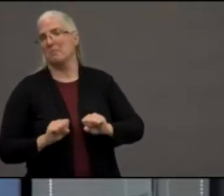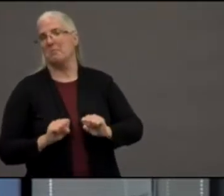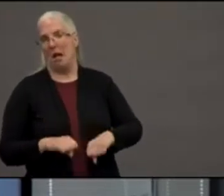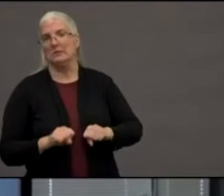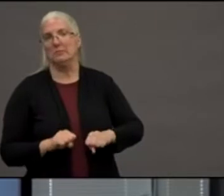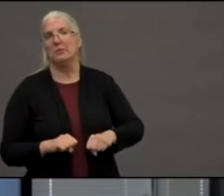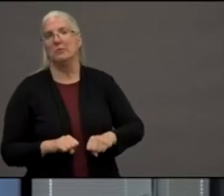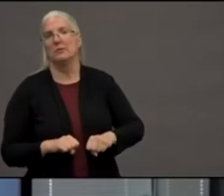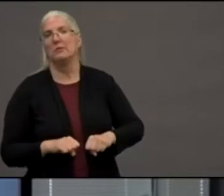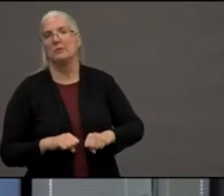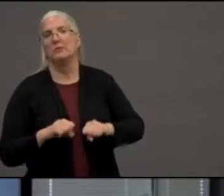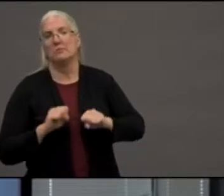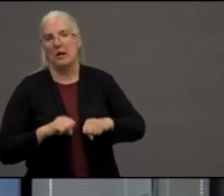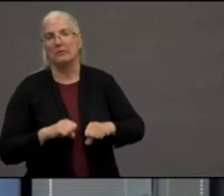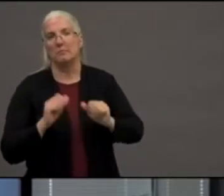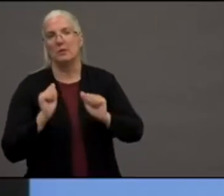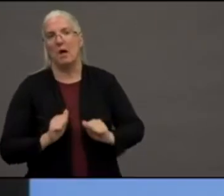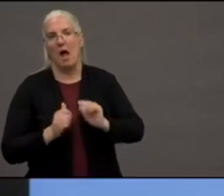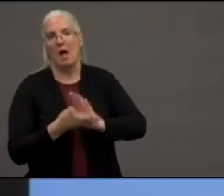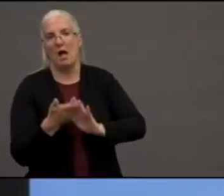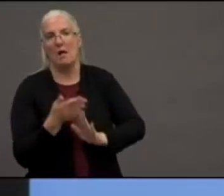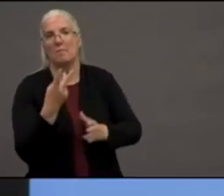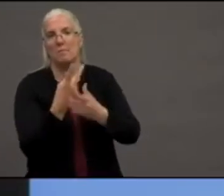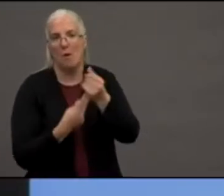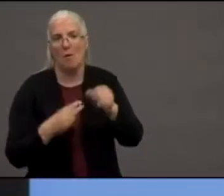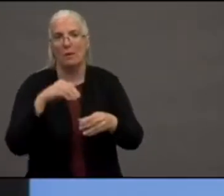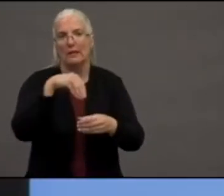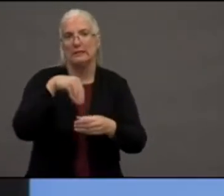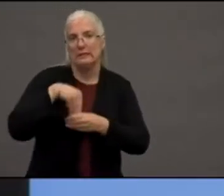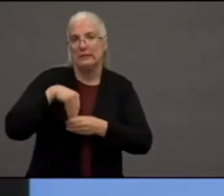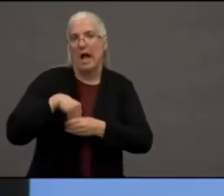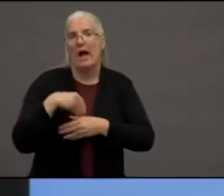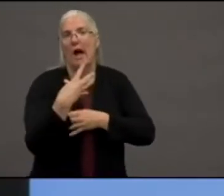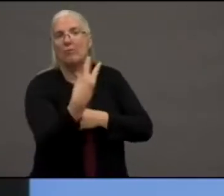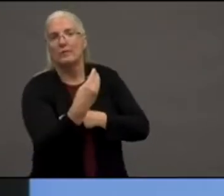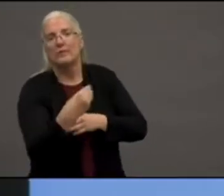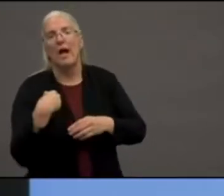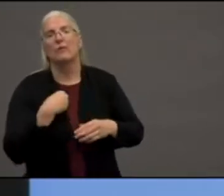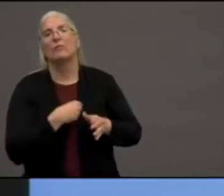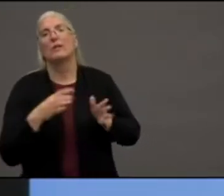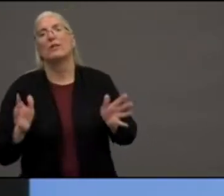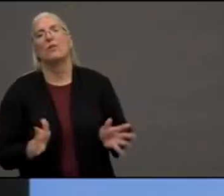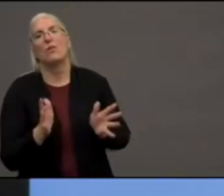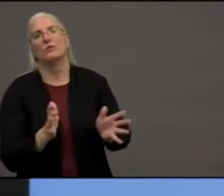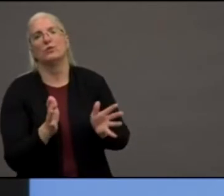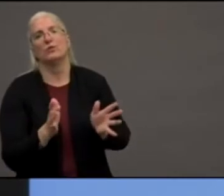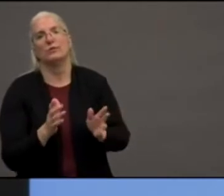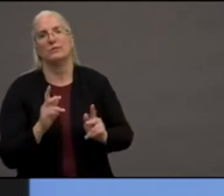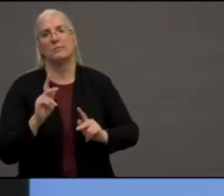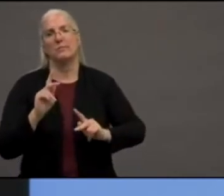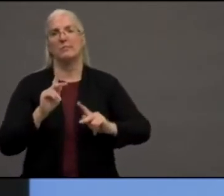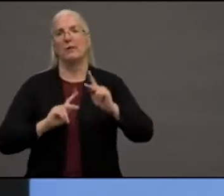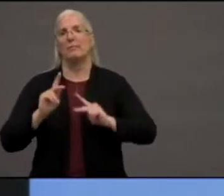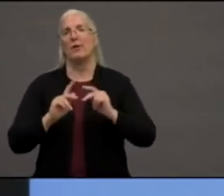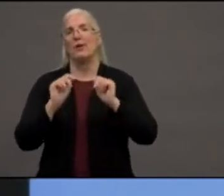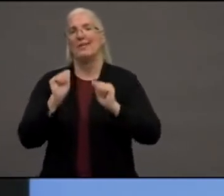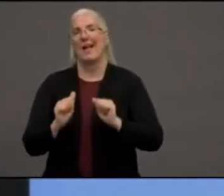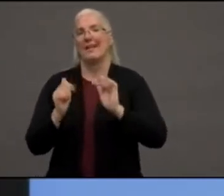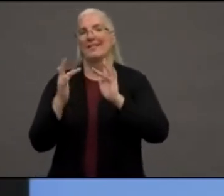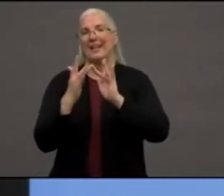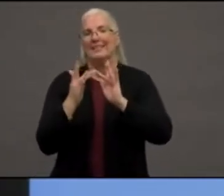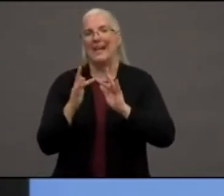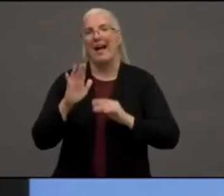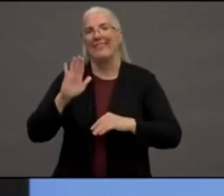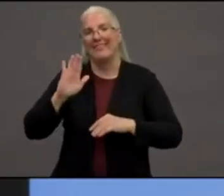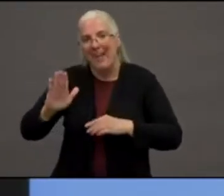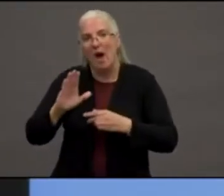indoors and outdoors. We're encouraging people to contact their city to make sure that they're still going to be allowed to operate